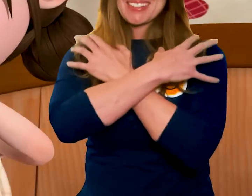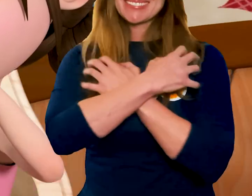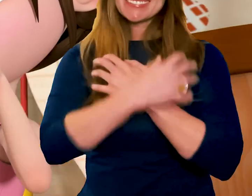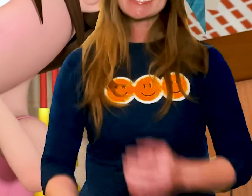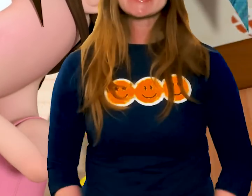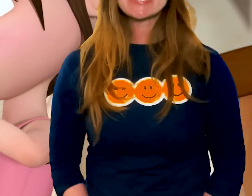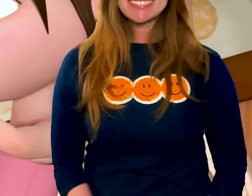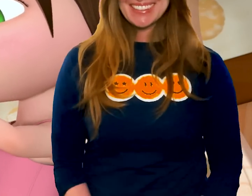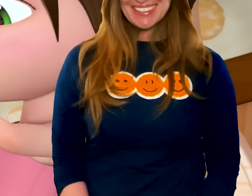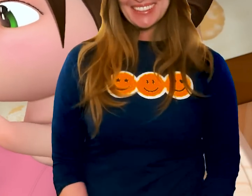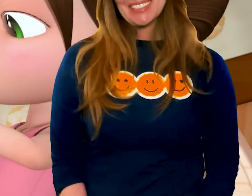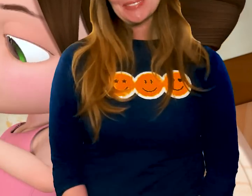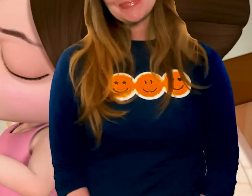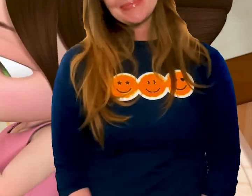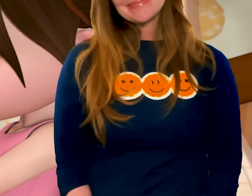my teddy